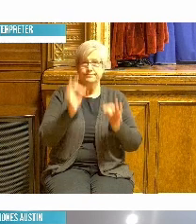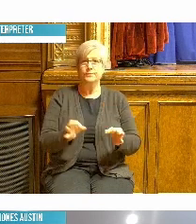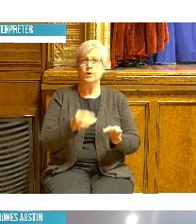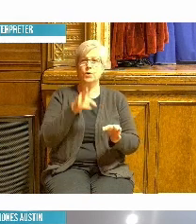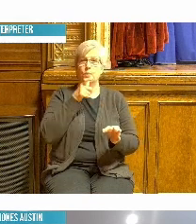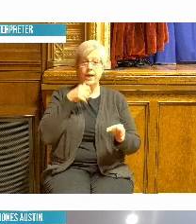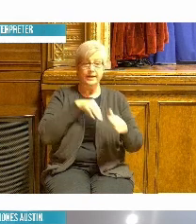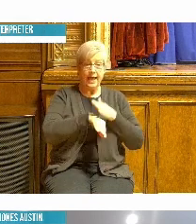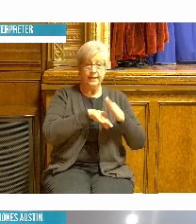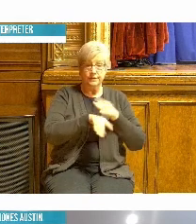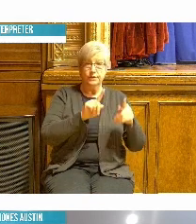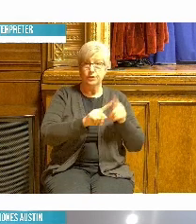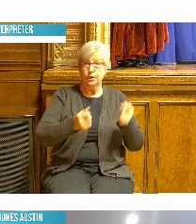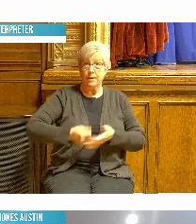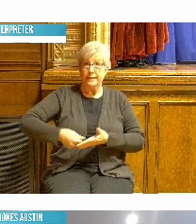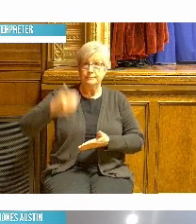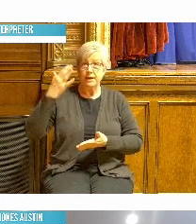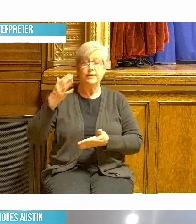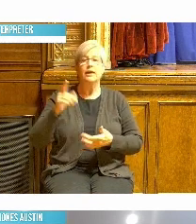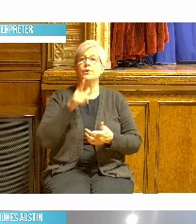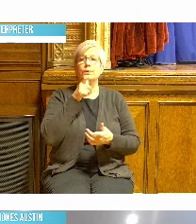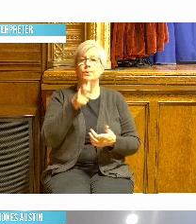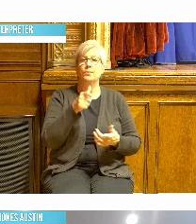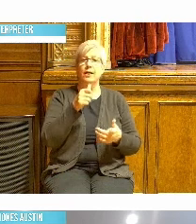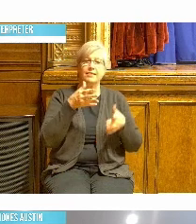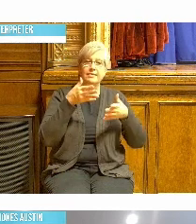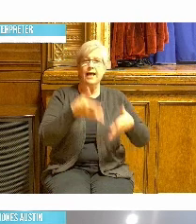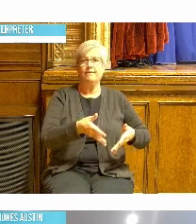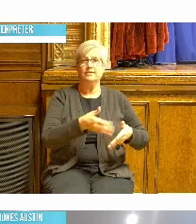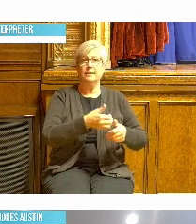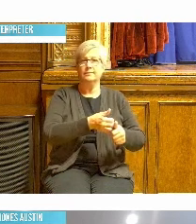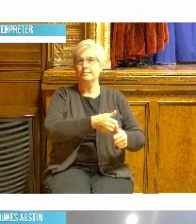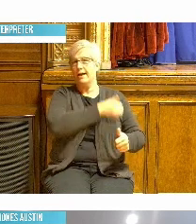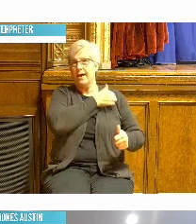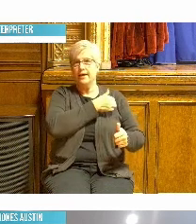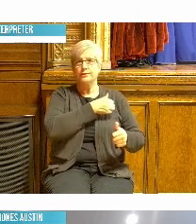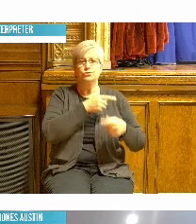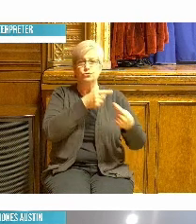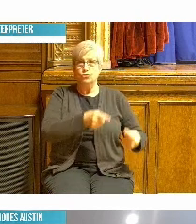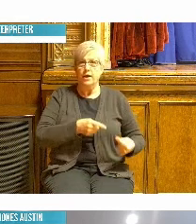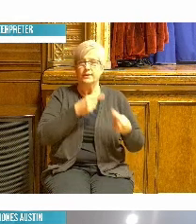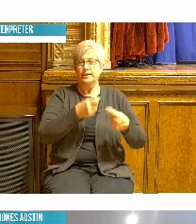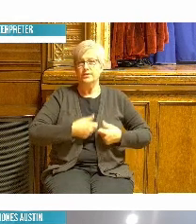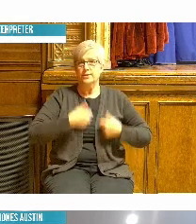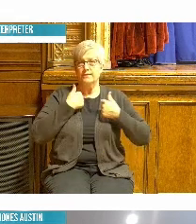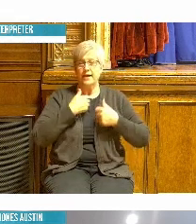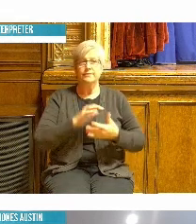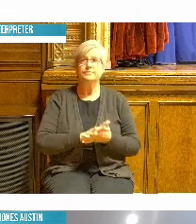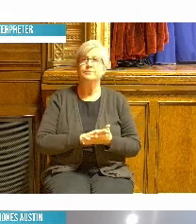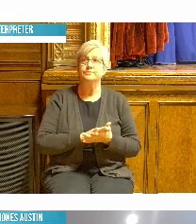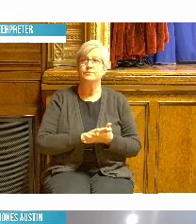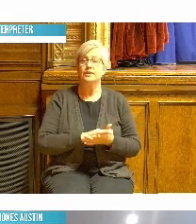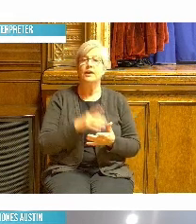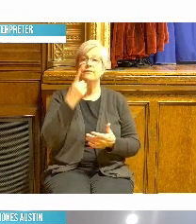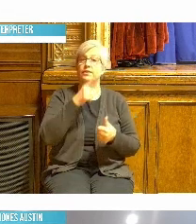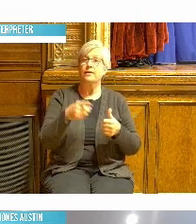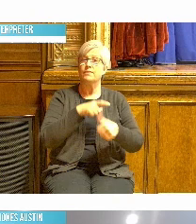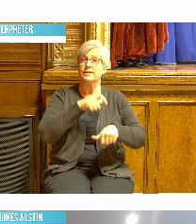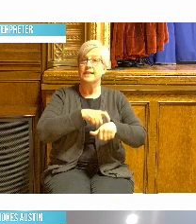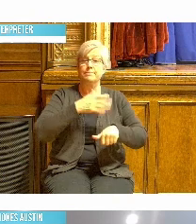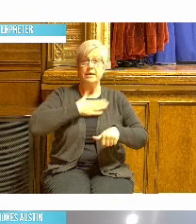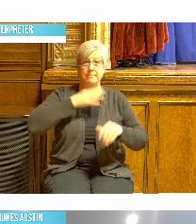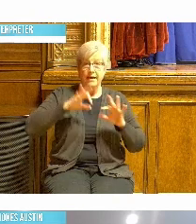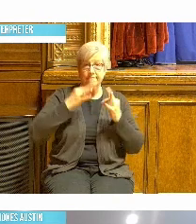had access to prosperity and who was left behind struggling to survive. For the first time in